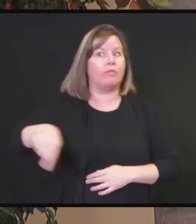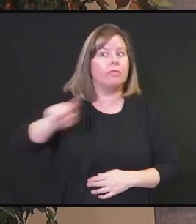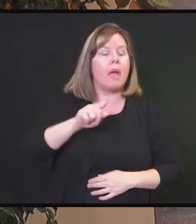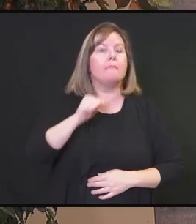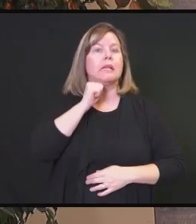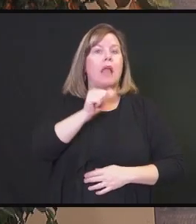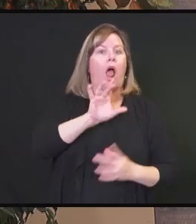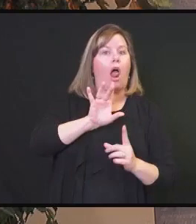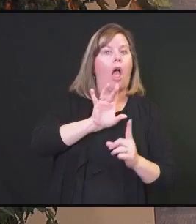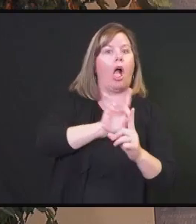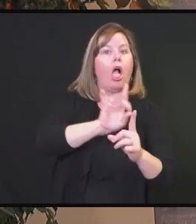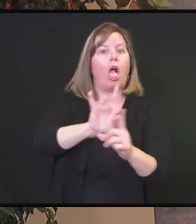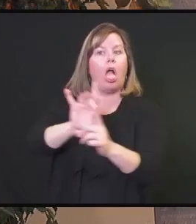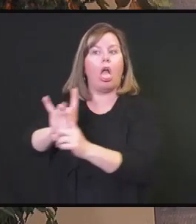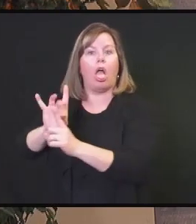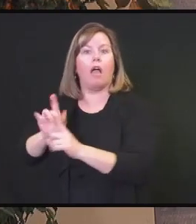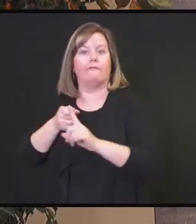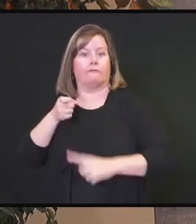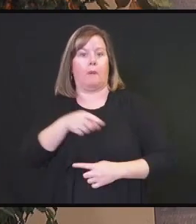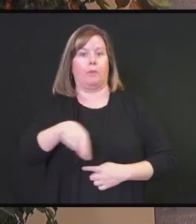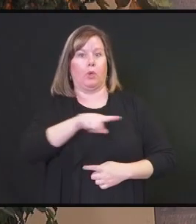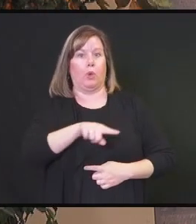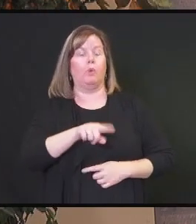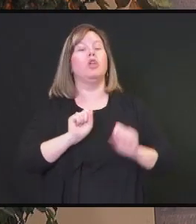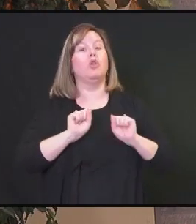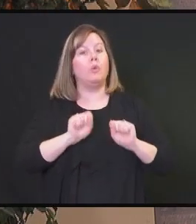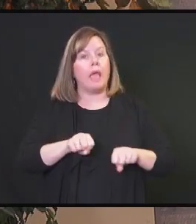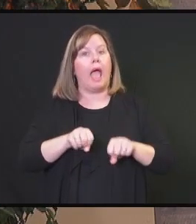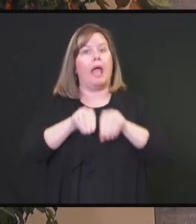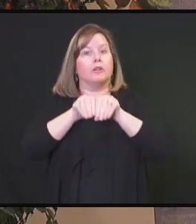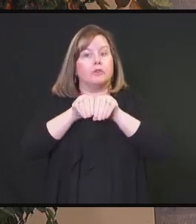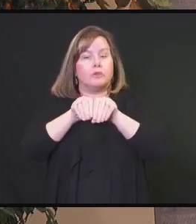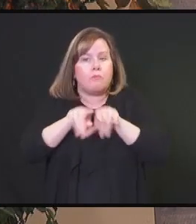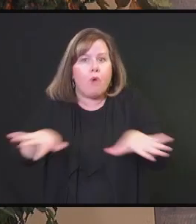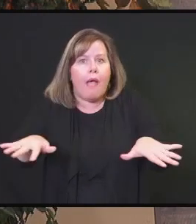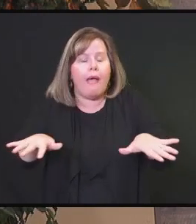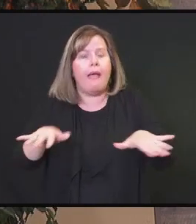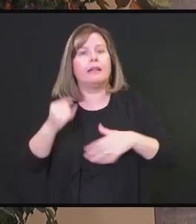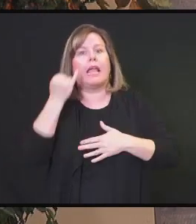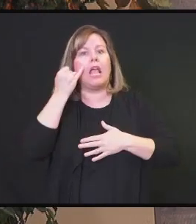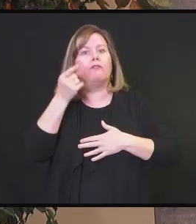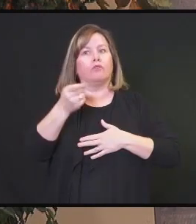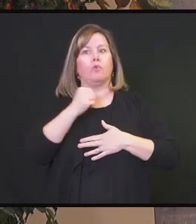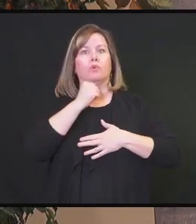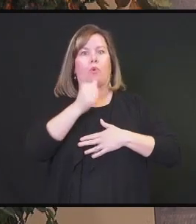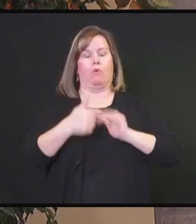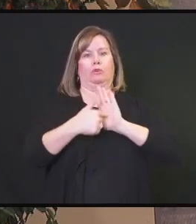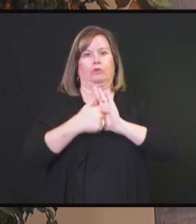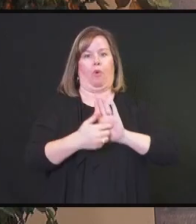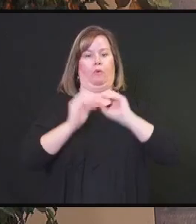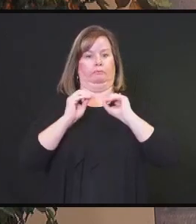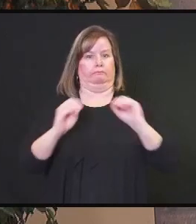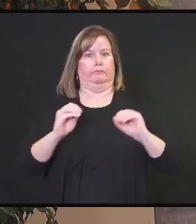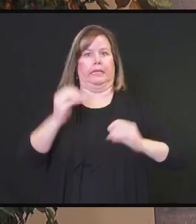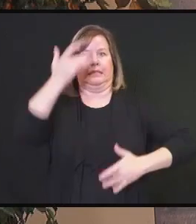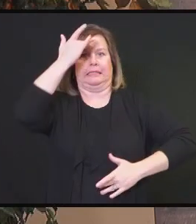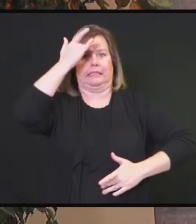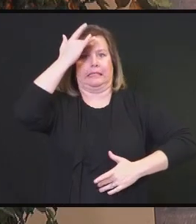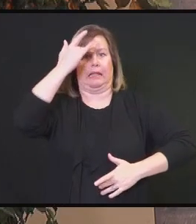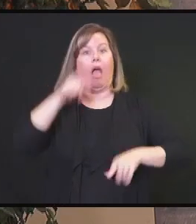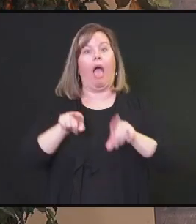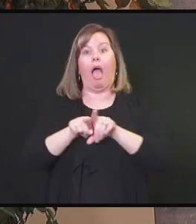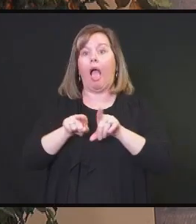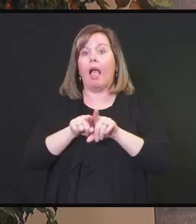spread coronavirus a couple of days before symptoms develop. So as we breathe, as we talk, we